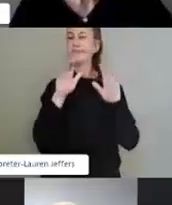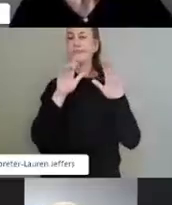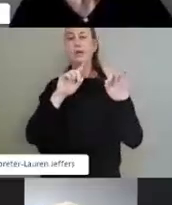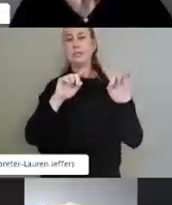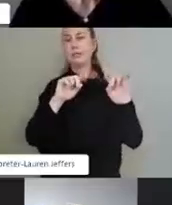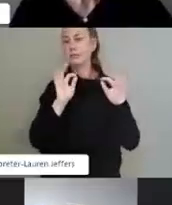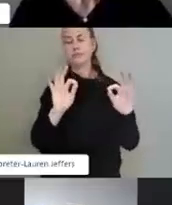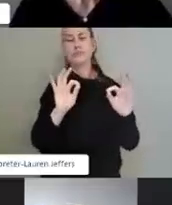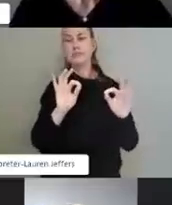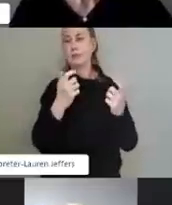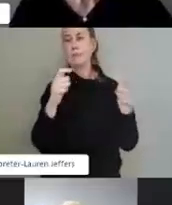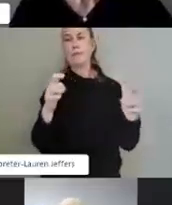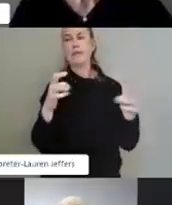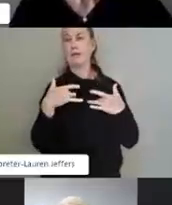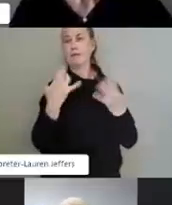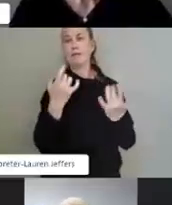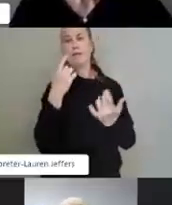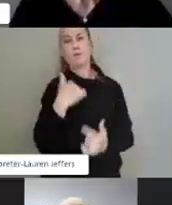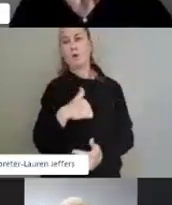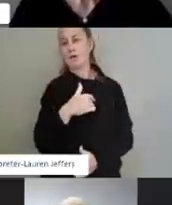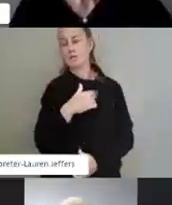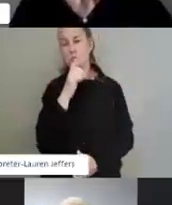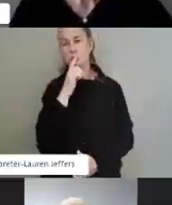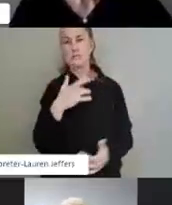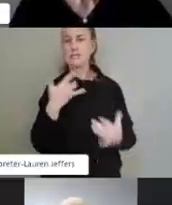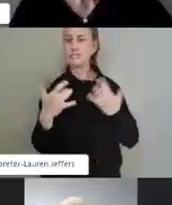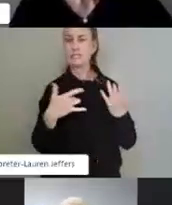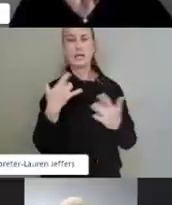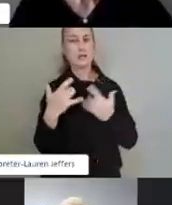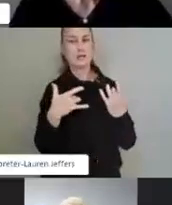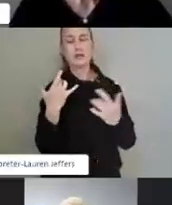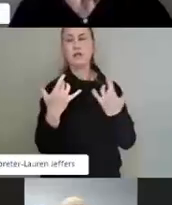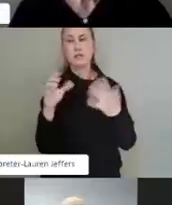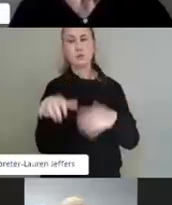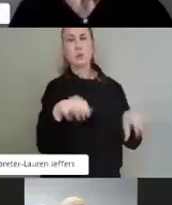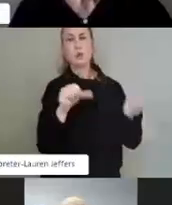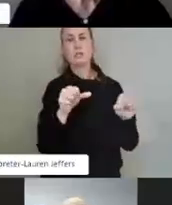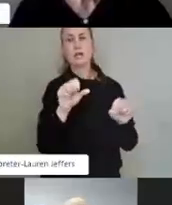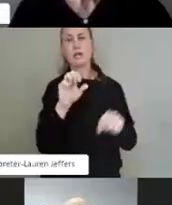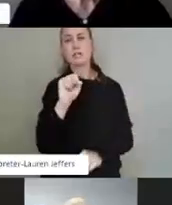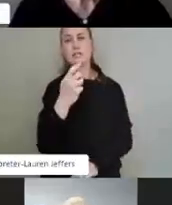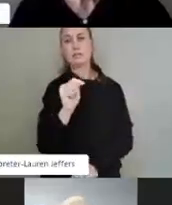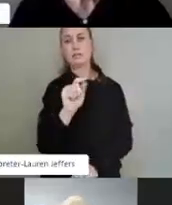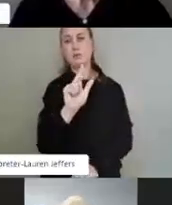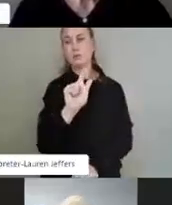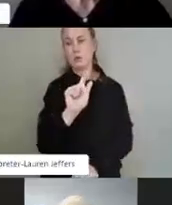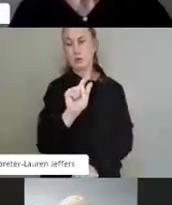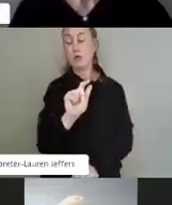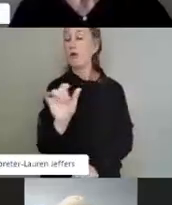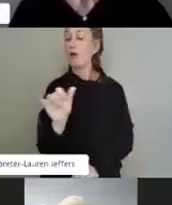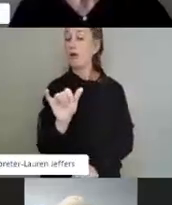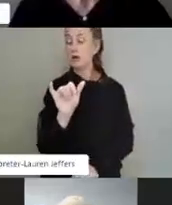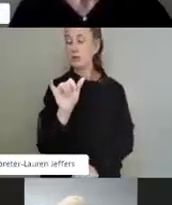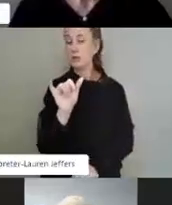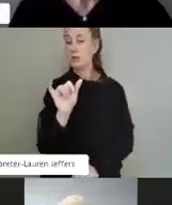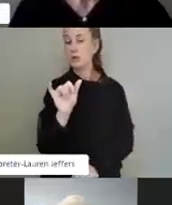a really big event for us. And so we're really excited to do that on September 23rd. And then we're also going to cap off